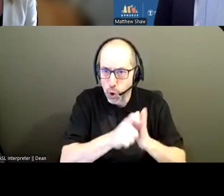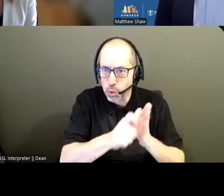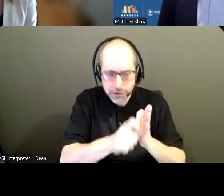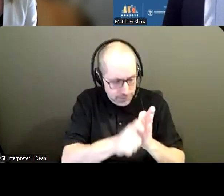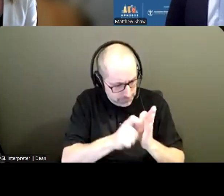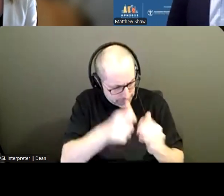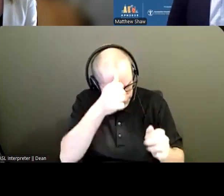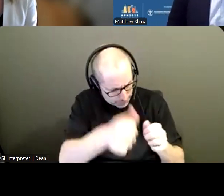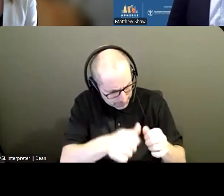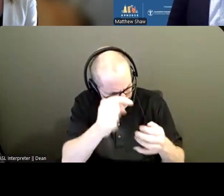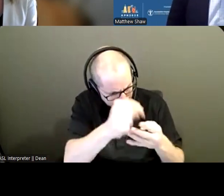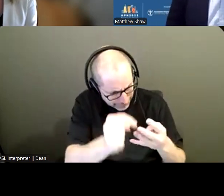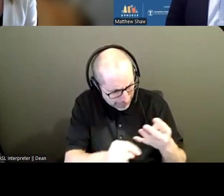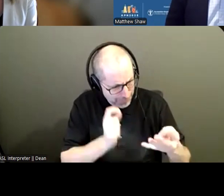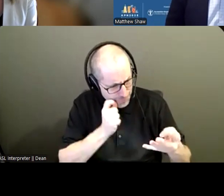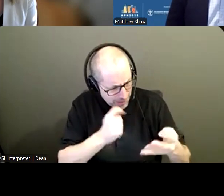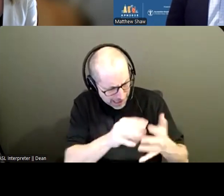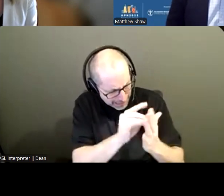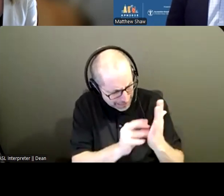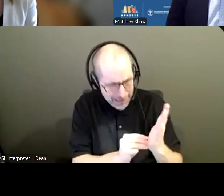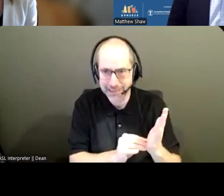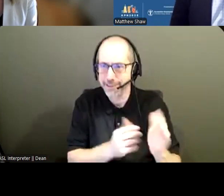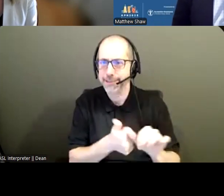back and watching this for sure.